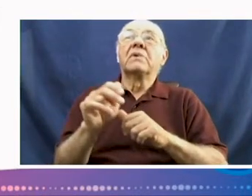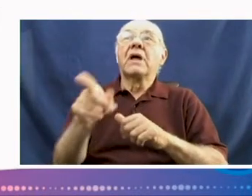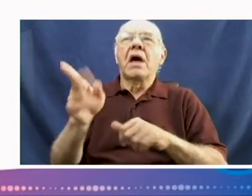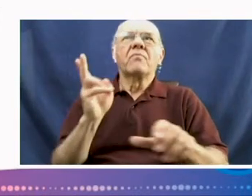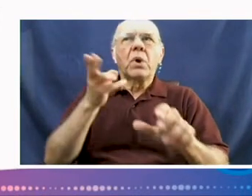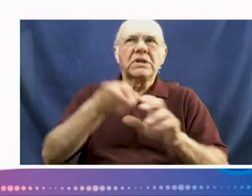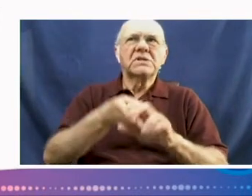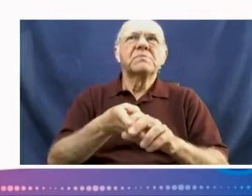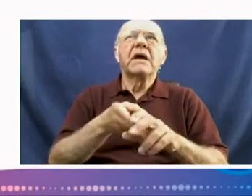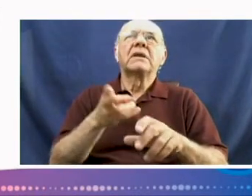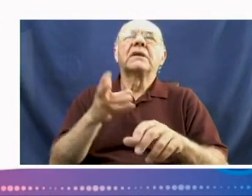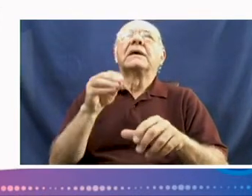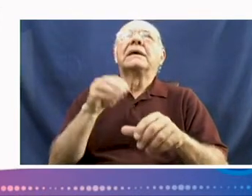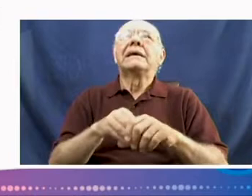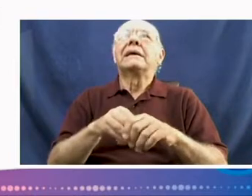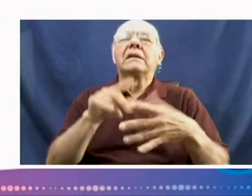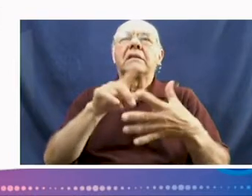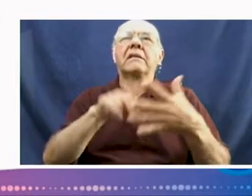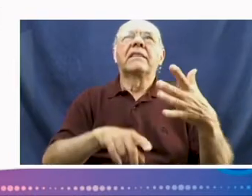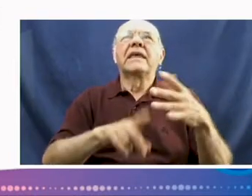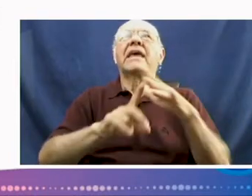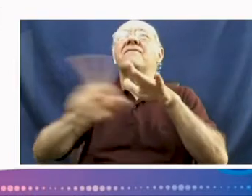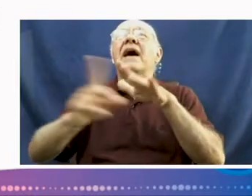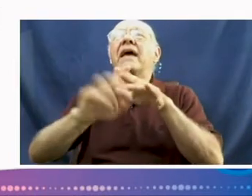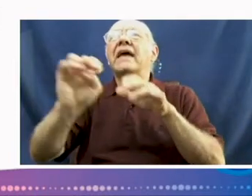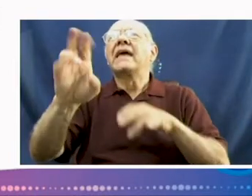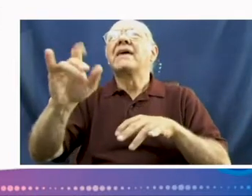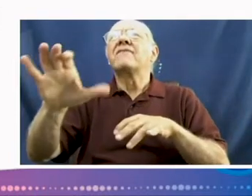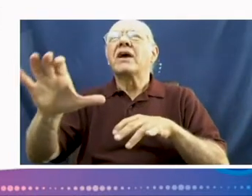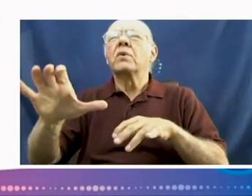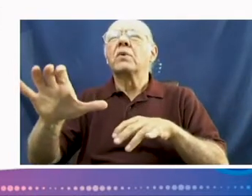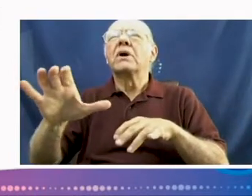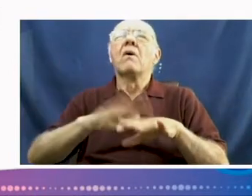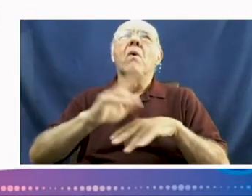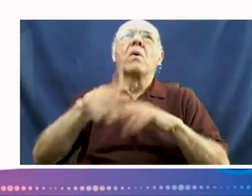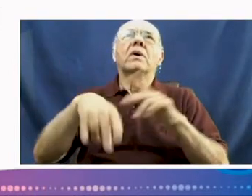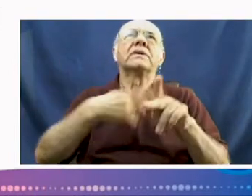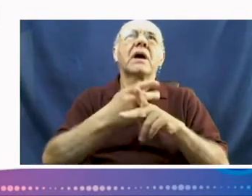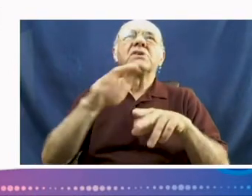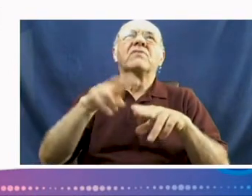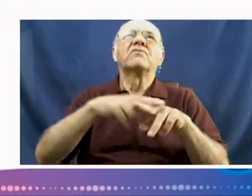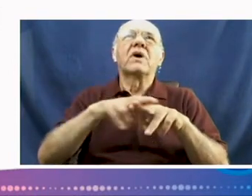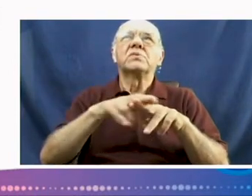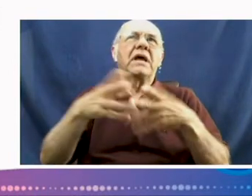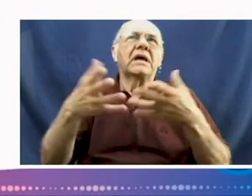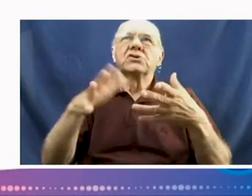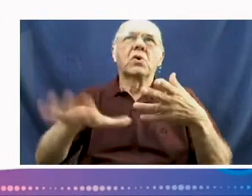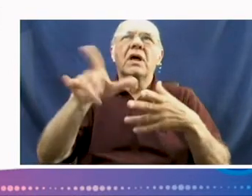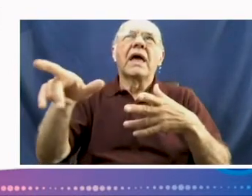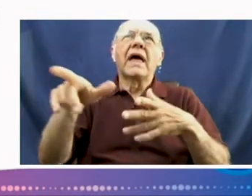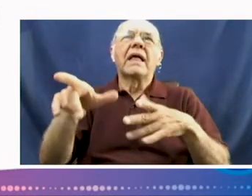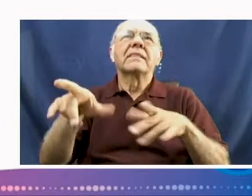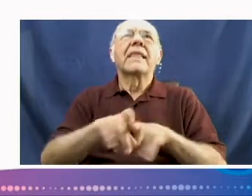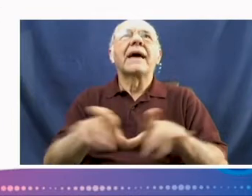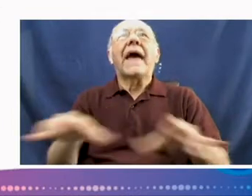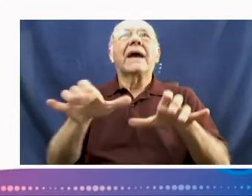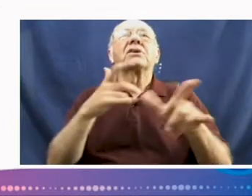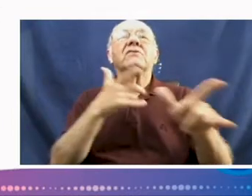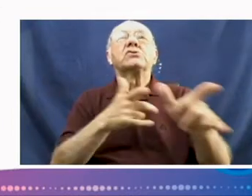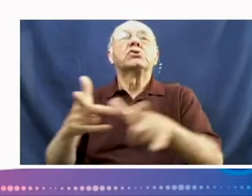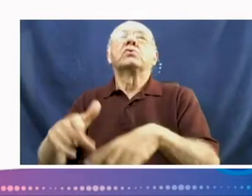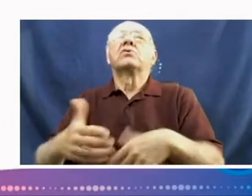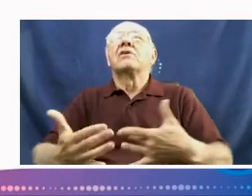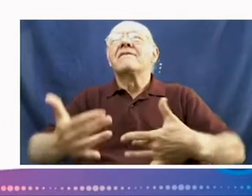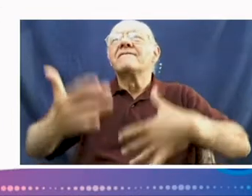the following evacuation scenarios on types of transportation throughout the state, active shooter scenarios, fire,